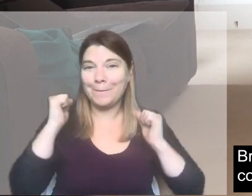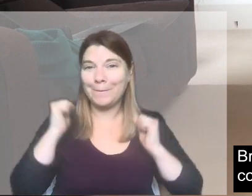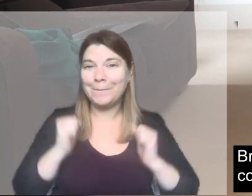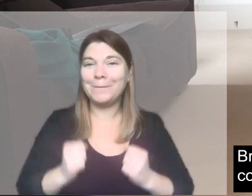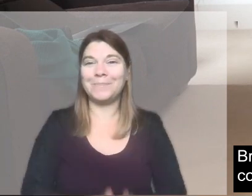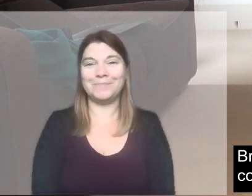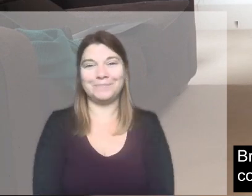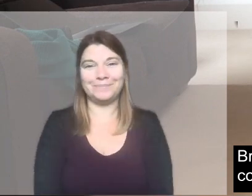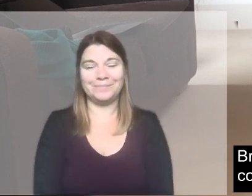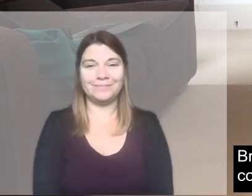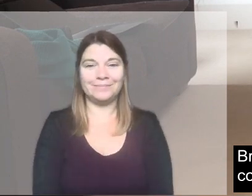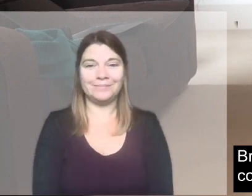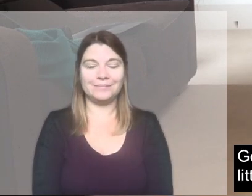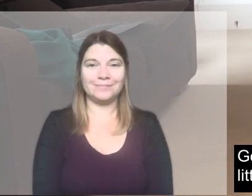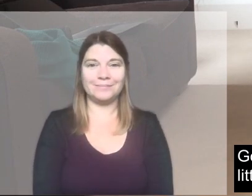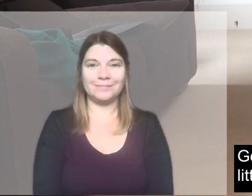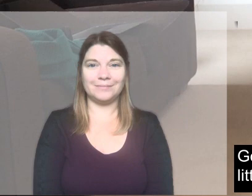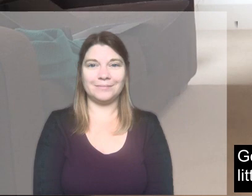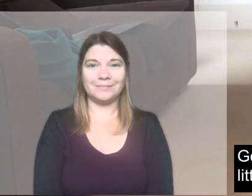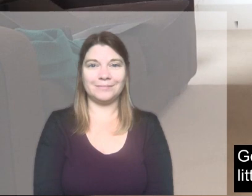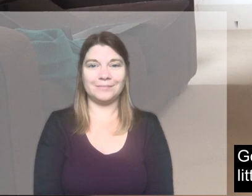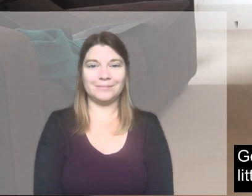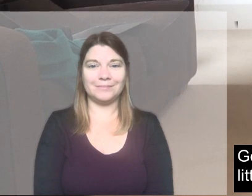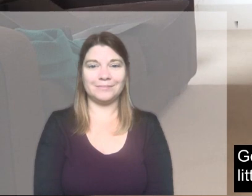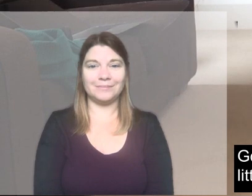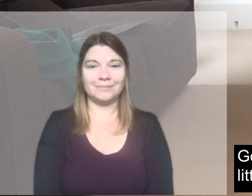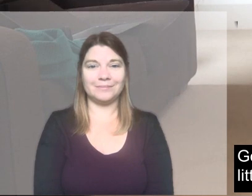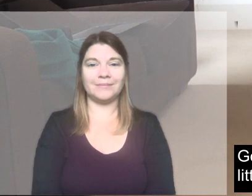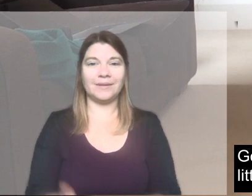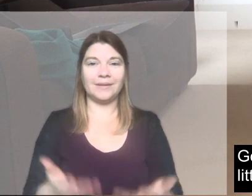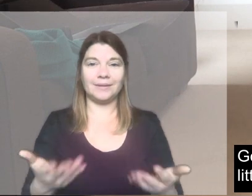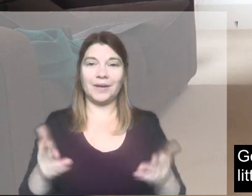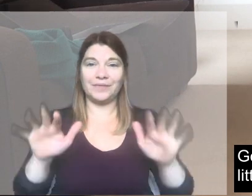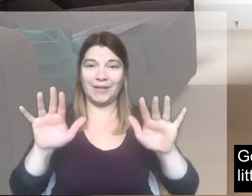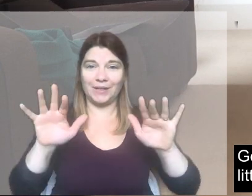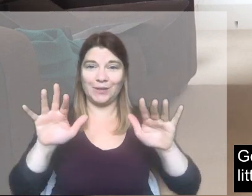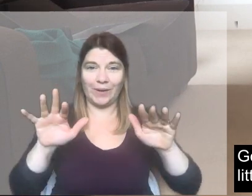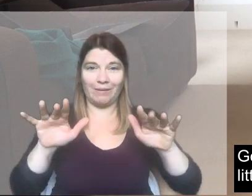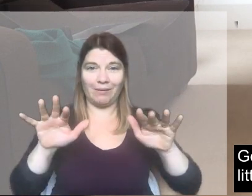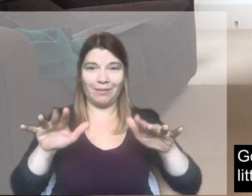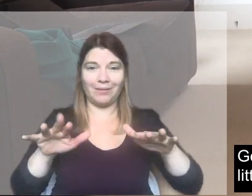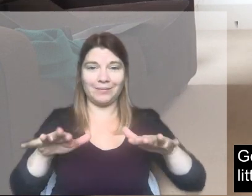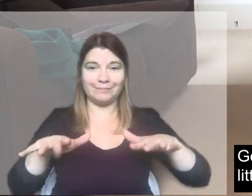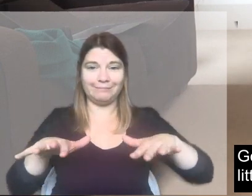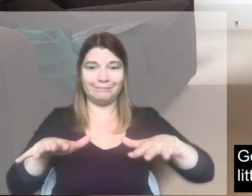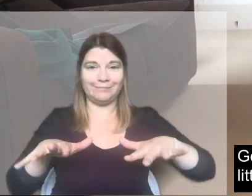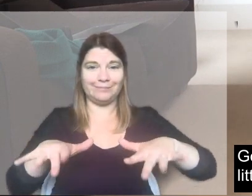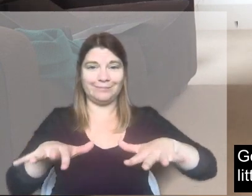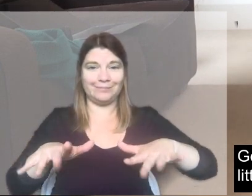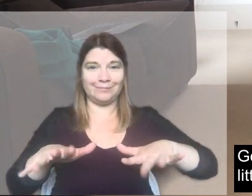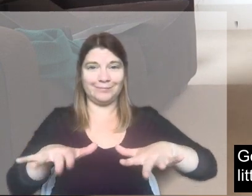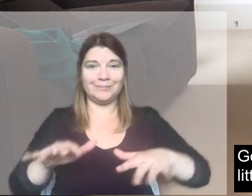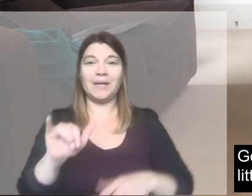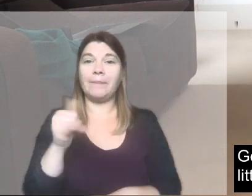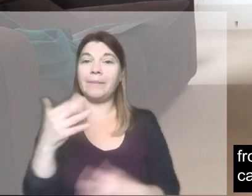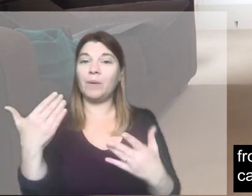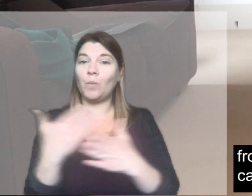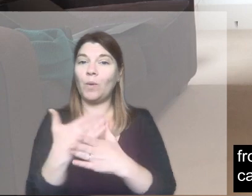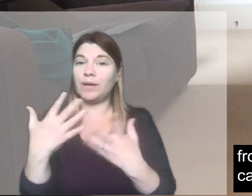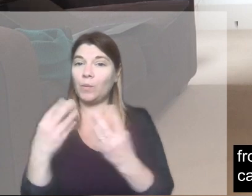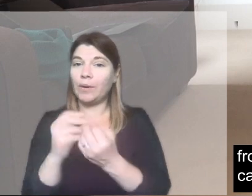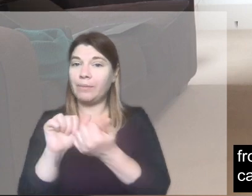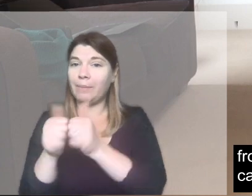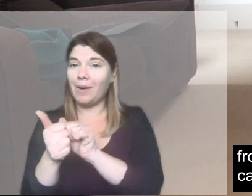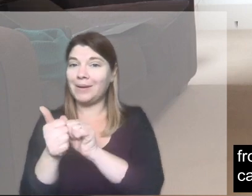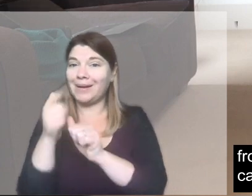soap. Good, okay, and then we're going to just have a little wiggle of our fingers now out in front,